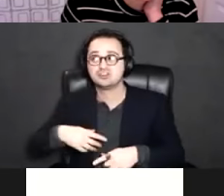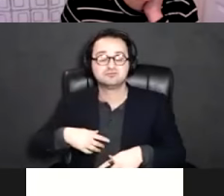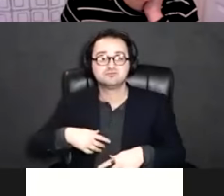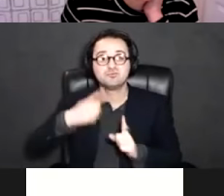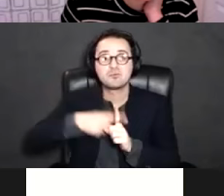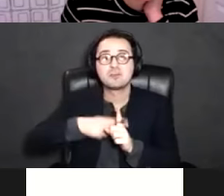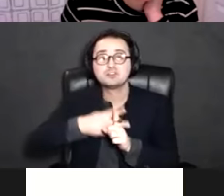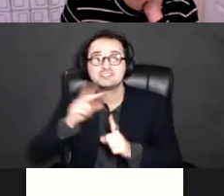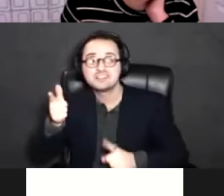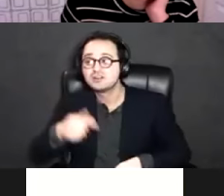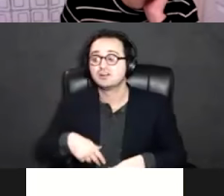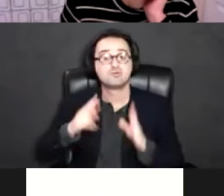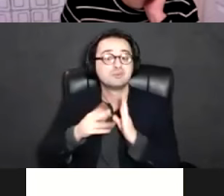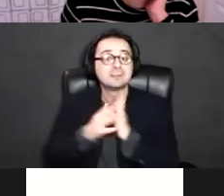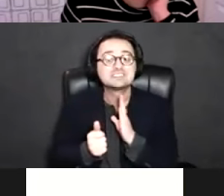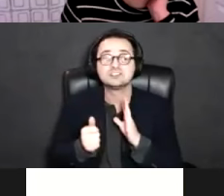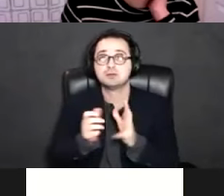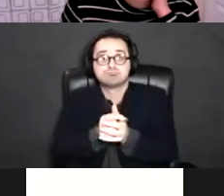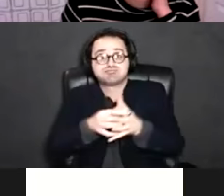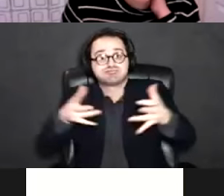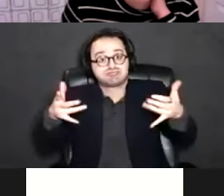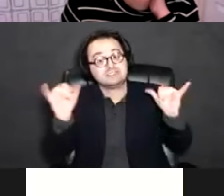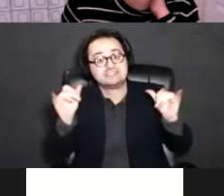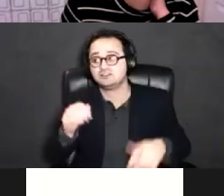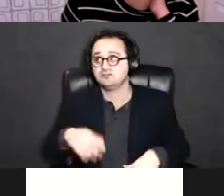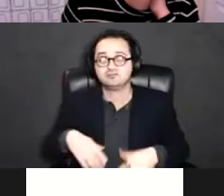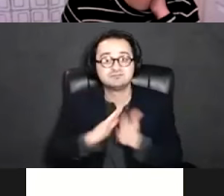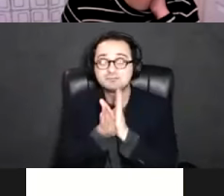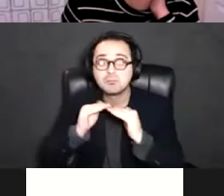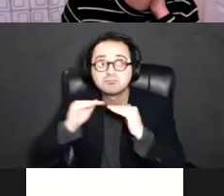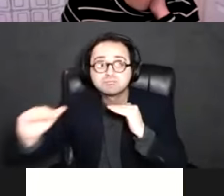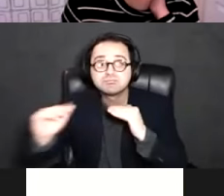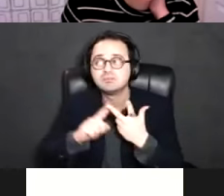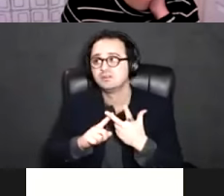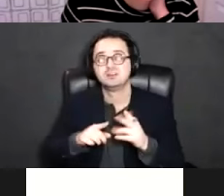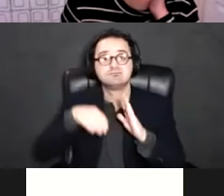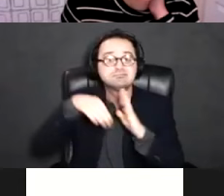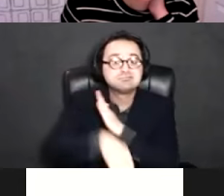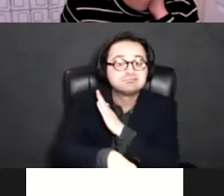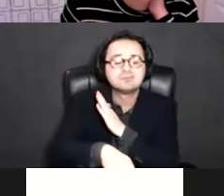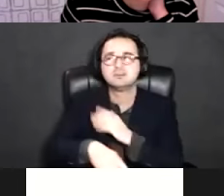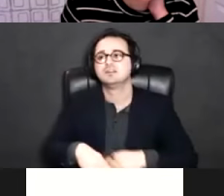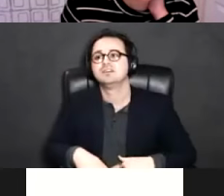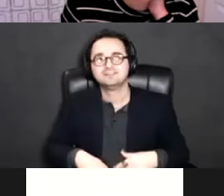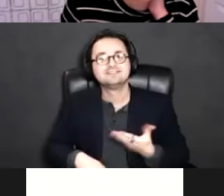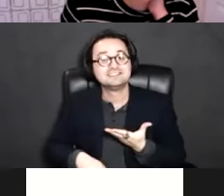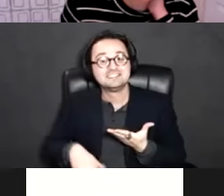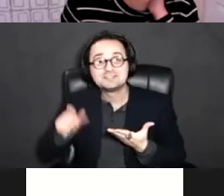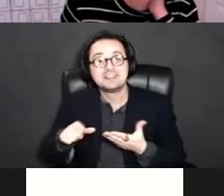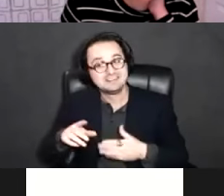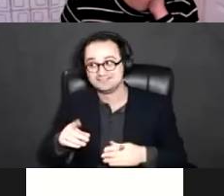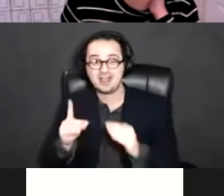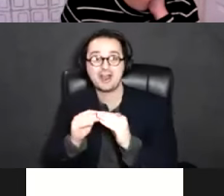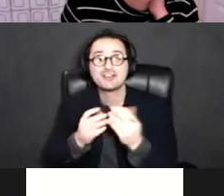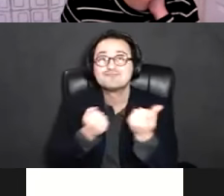back to baseline? Does it stay where they are and they keep needing, I don't know, to take an analogy from our current pandemic, we keep needing another booster and another booster